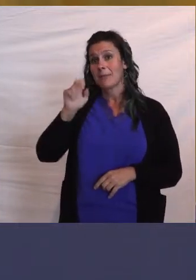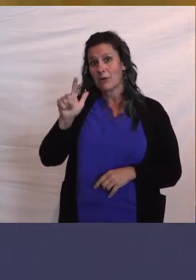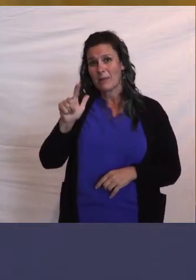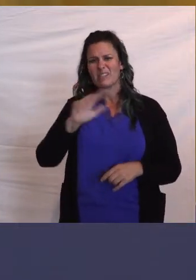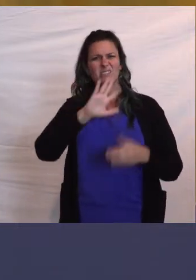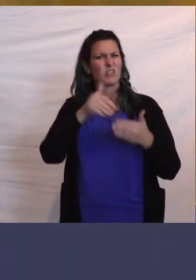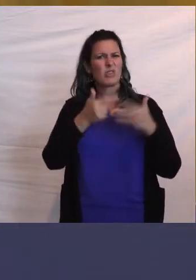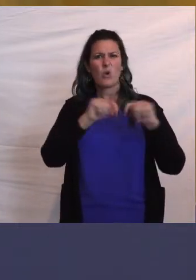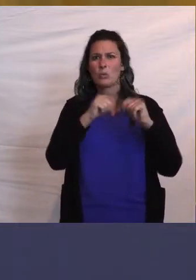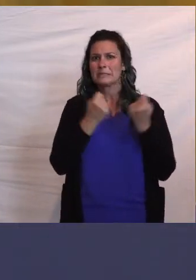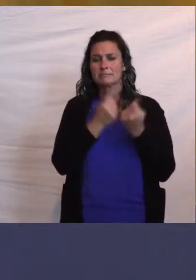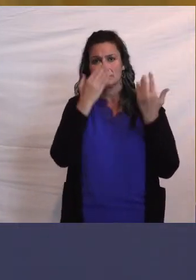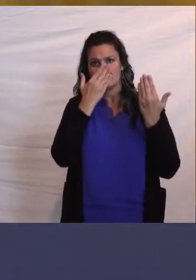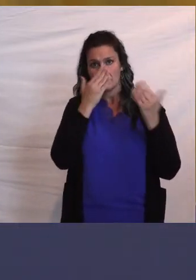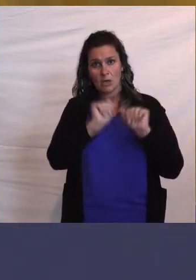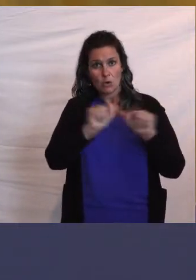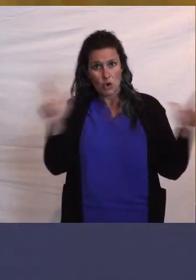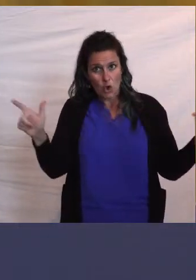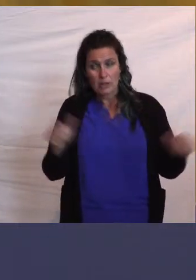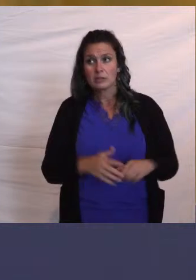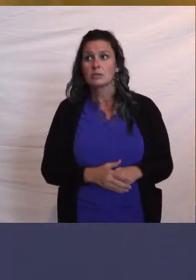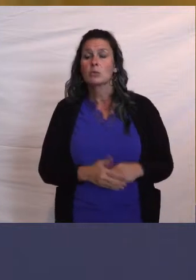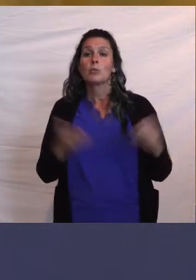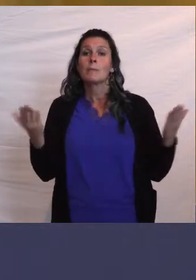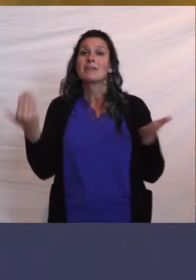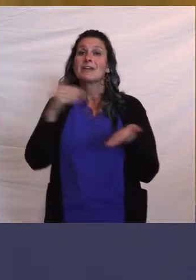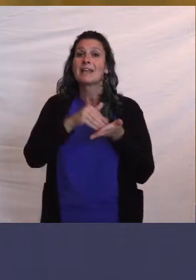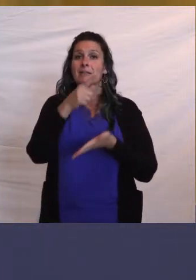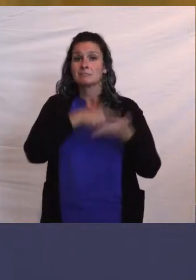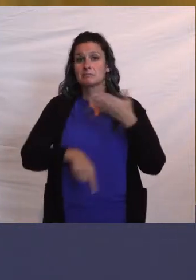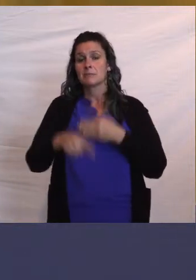team. Thank you all. We'll be with you again